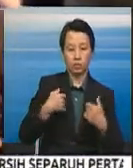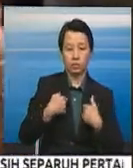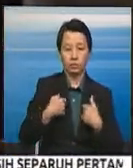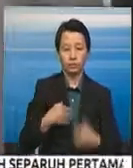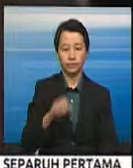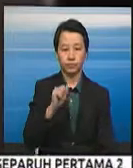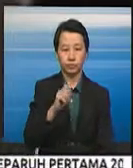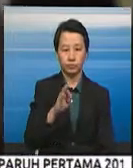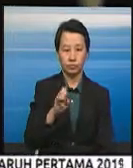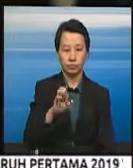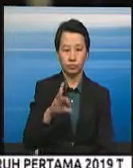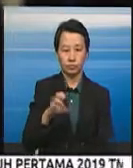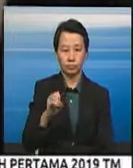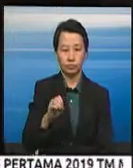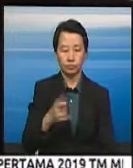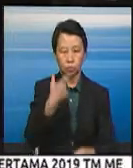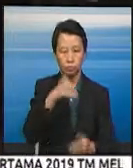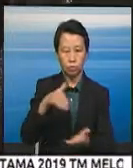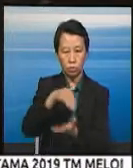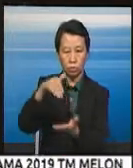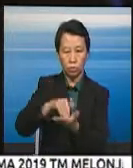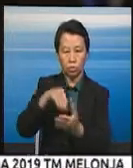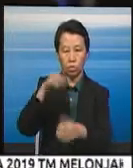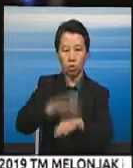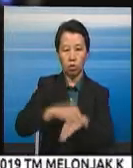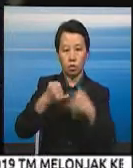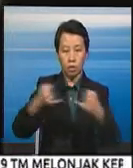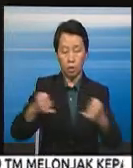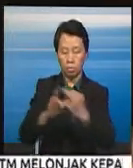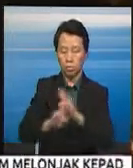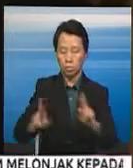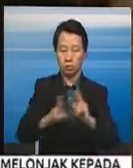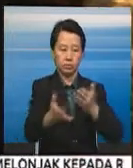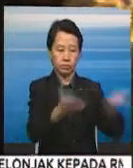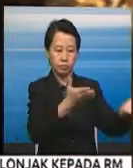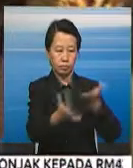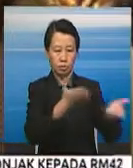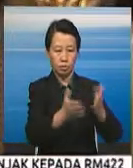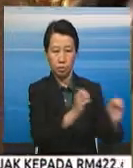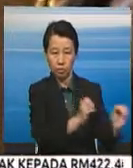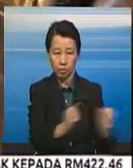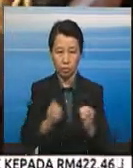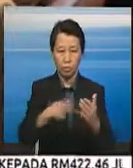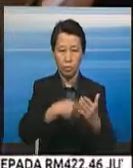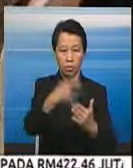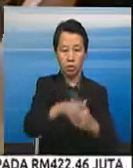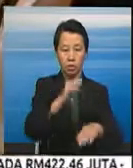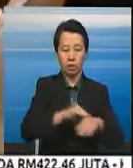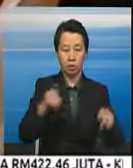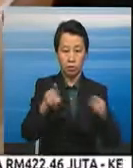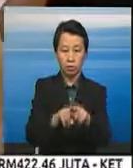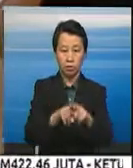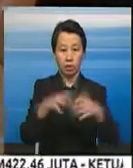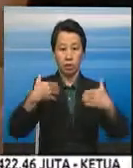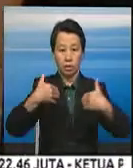EFRO merupakan layaran pusat senti dalam talian bagi penyediaan perkhidmatan penganjuran acara, pada masa sama